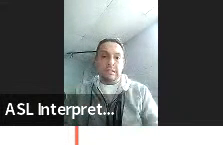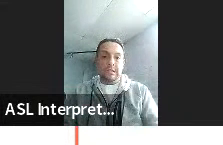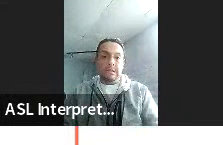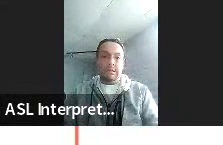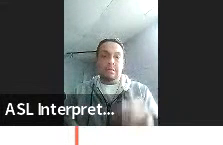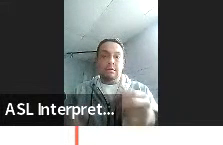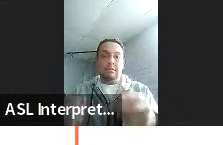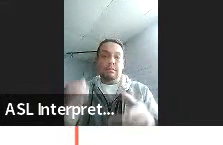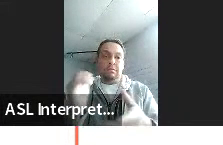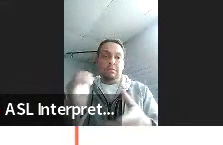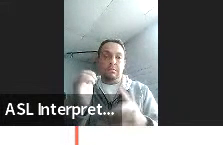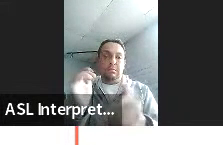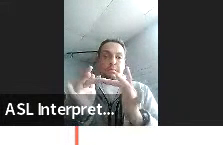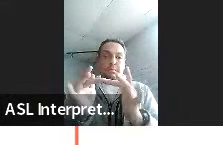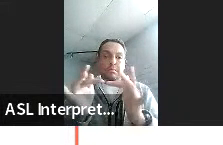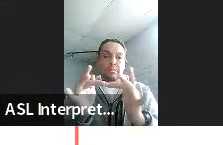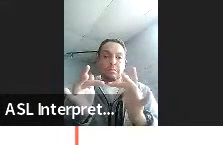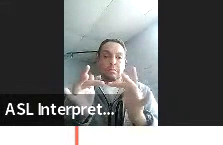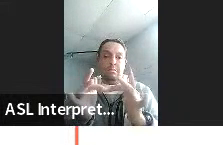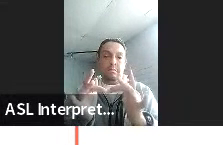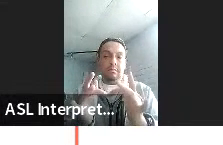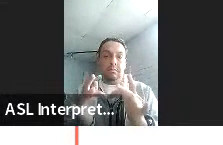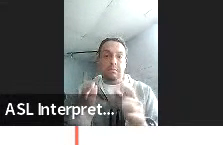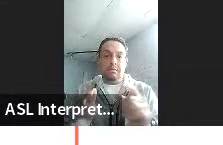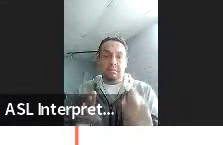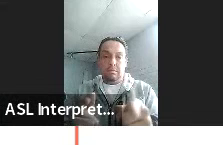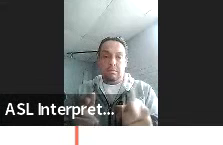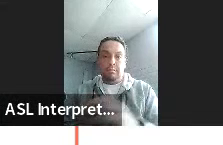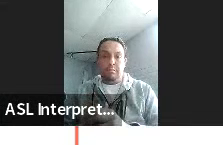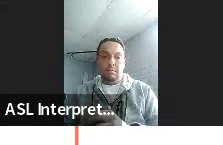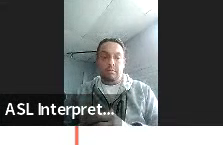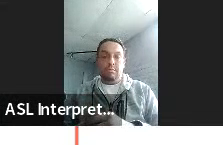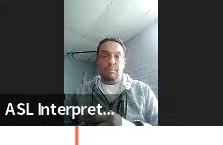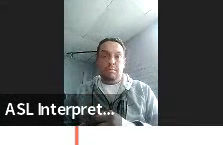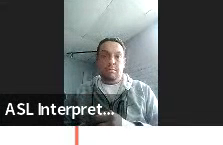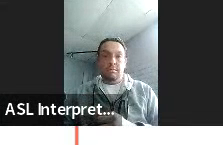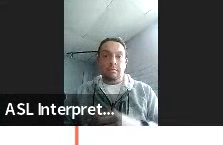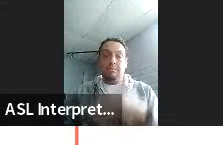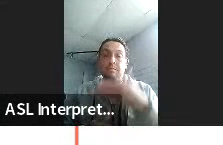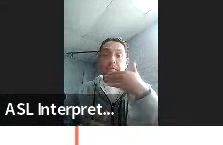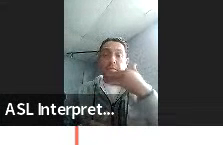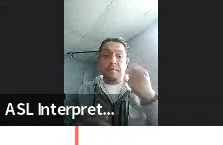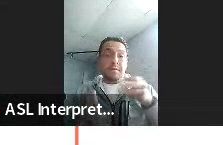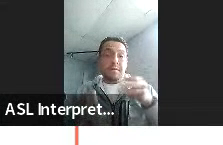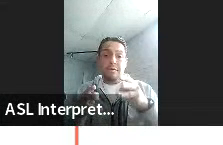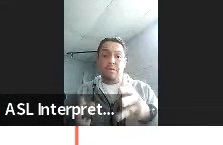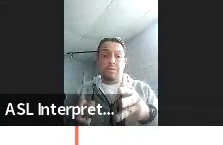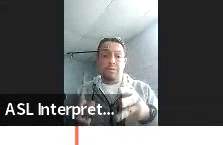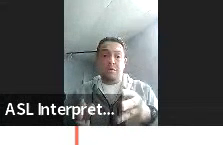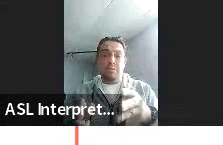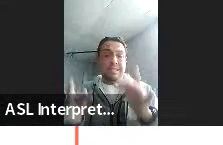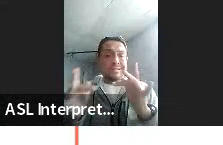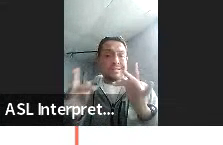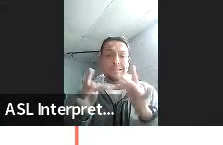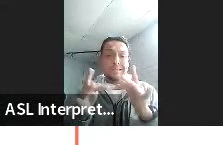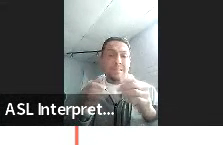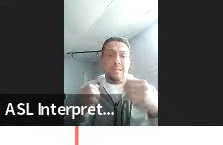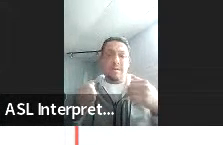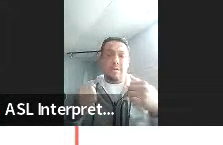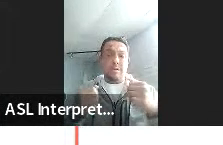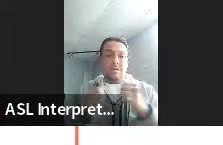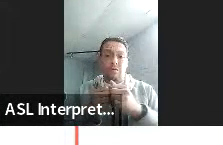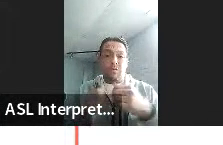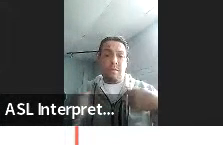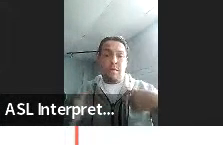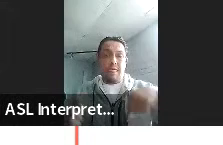ways that Jim can stay involved and updated. Those are really the best ways, you know, just connect with us directly through the email and